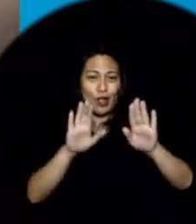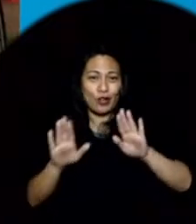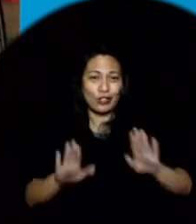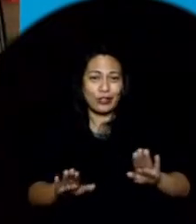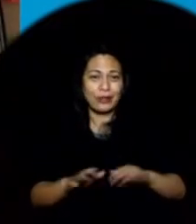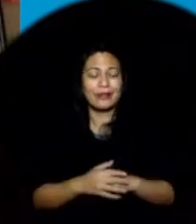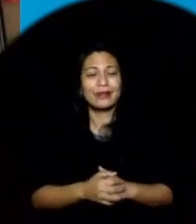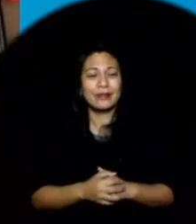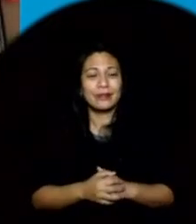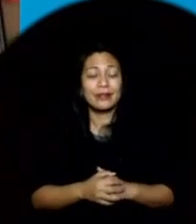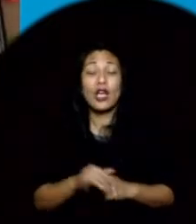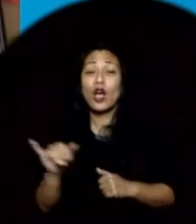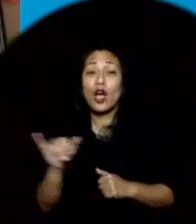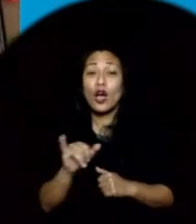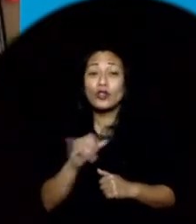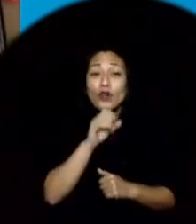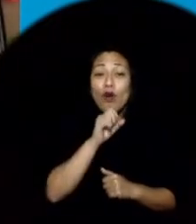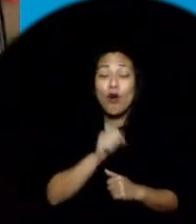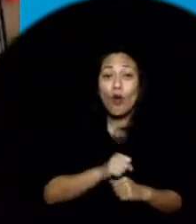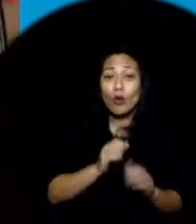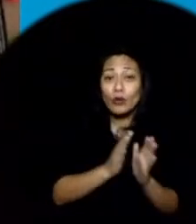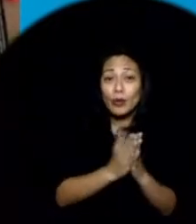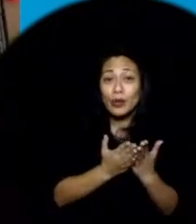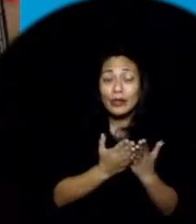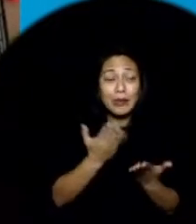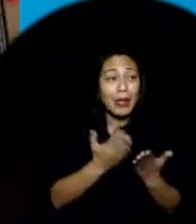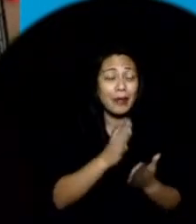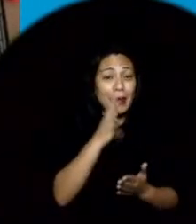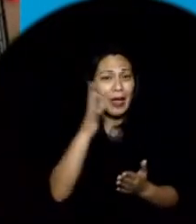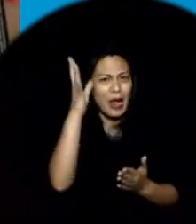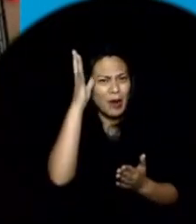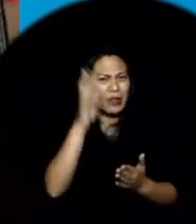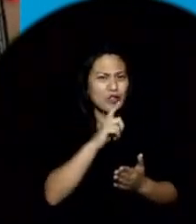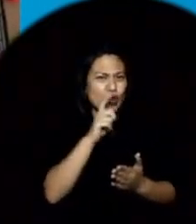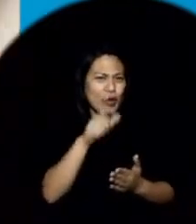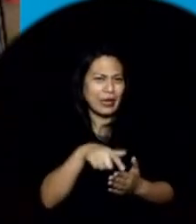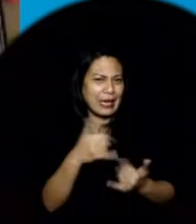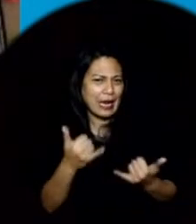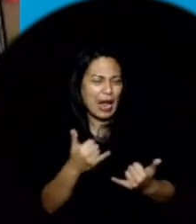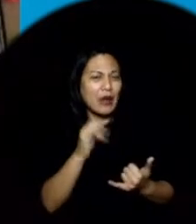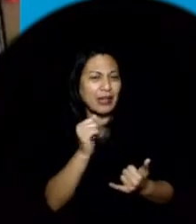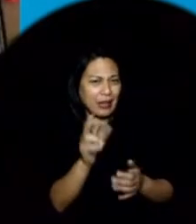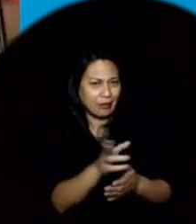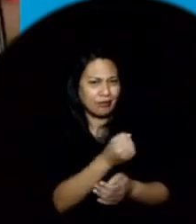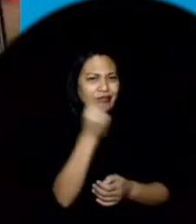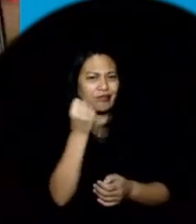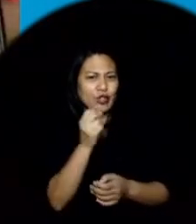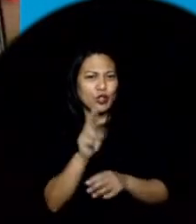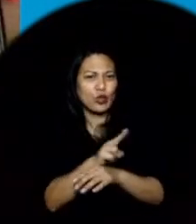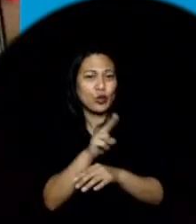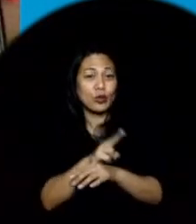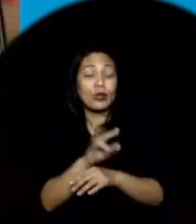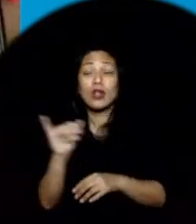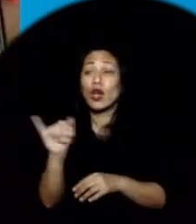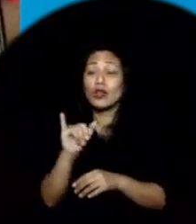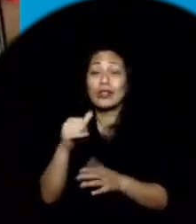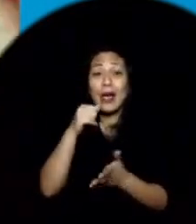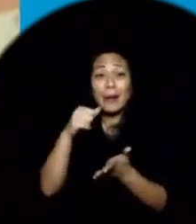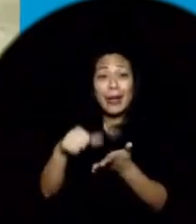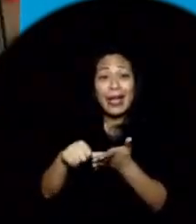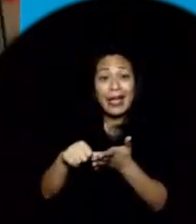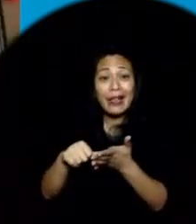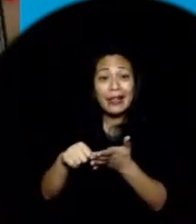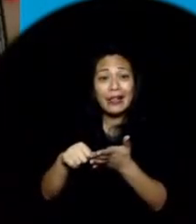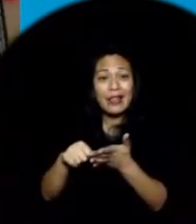We also could use old books that your parents aren't using anymore and things that have come into the